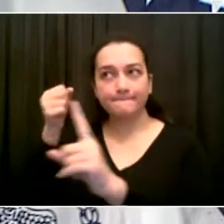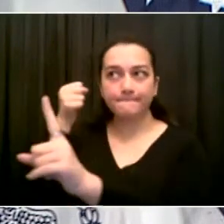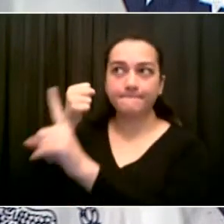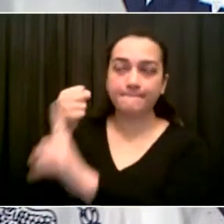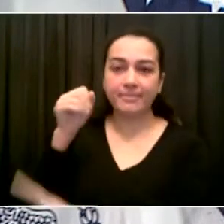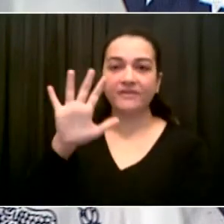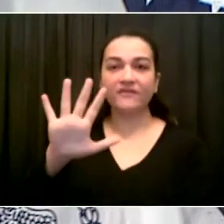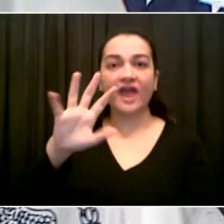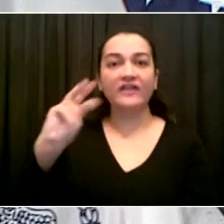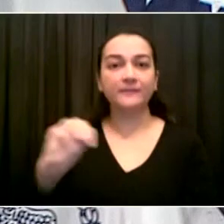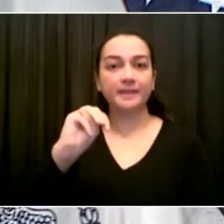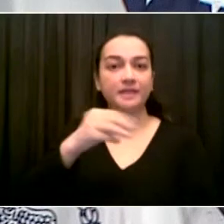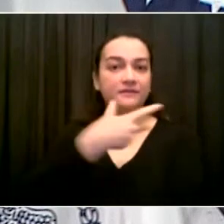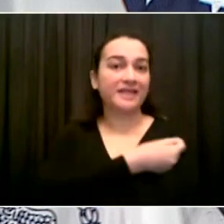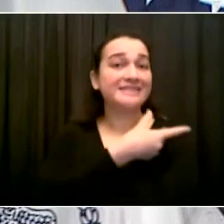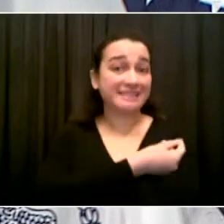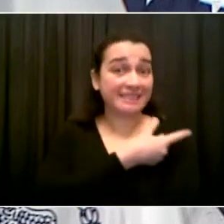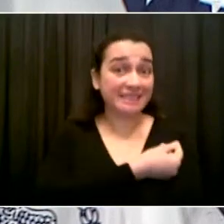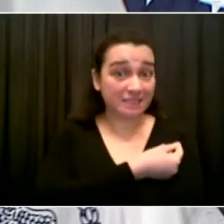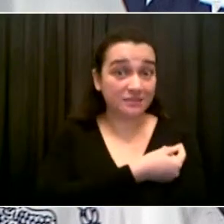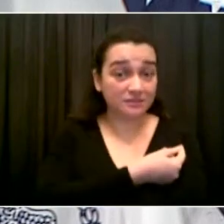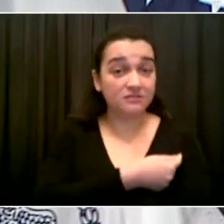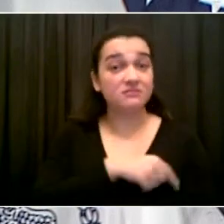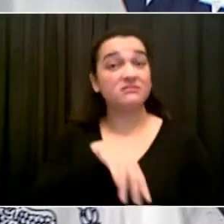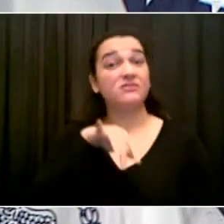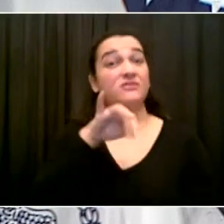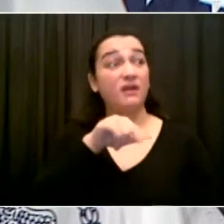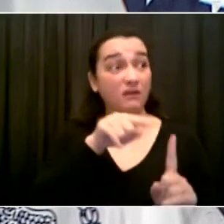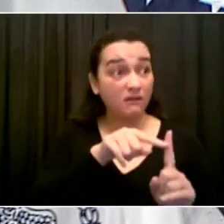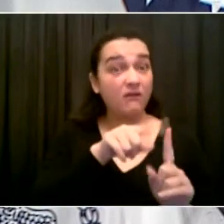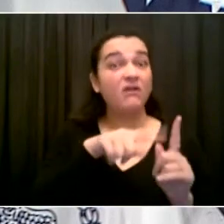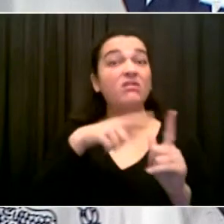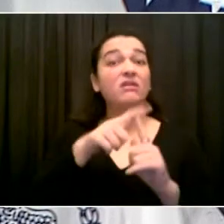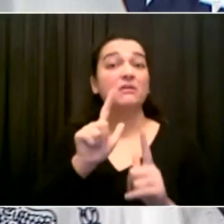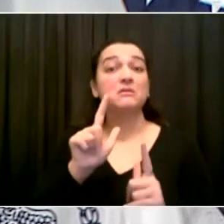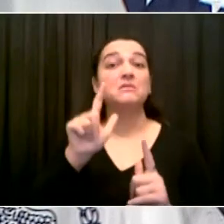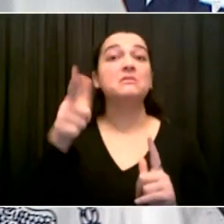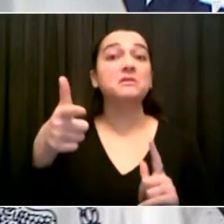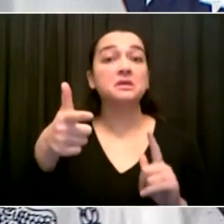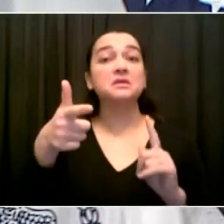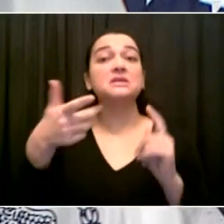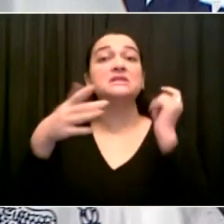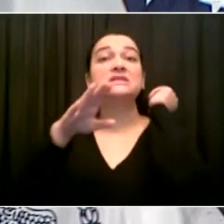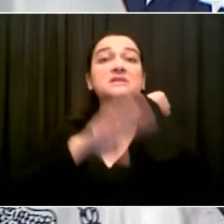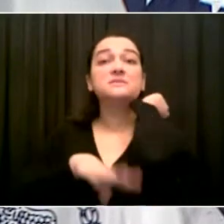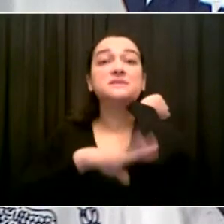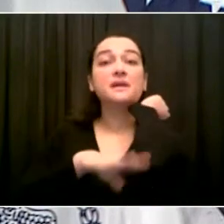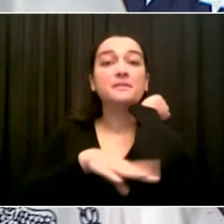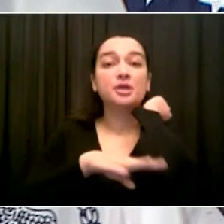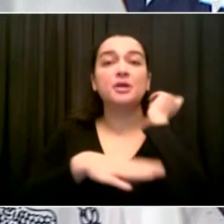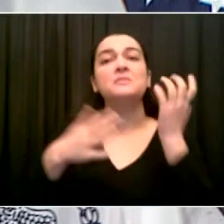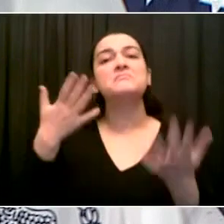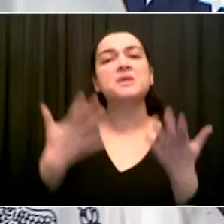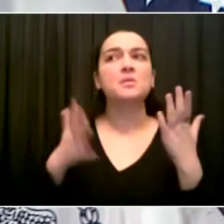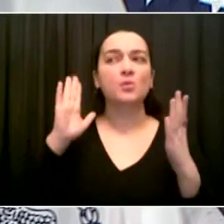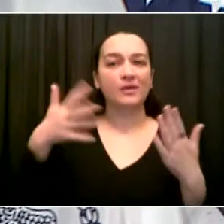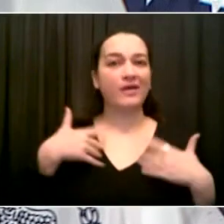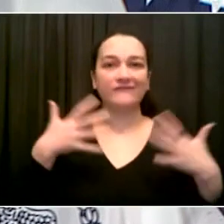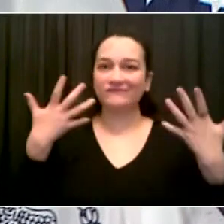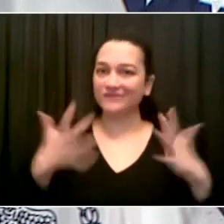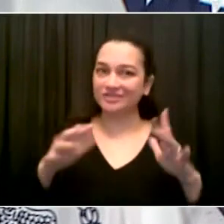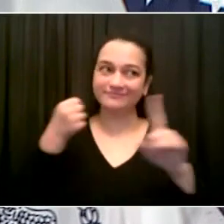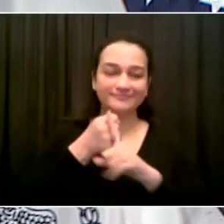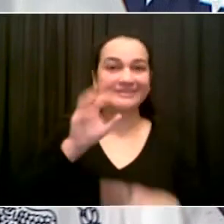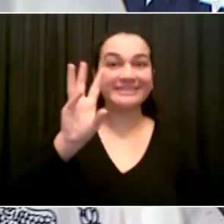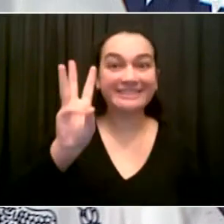The measures we put in place in schools have absolutely worked. Everyone sees it. Parents want to come back. Yeah, we're going to be open 5